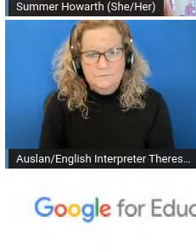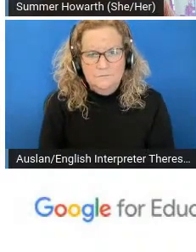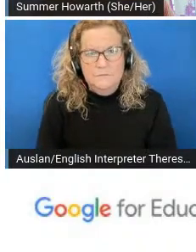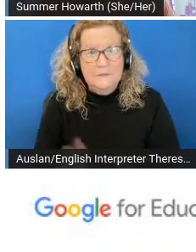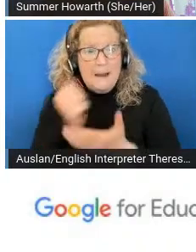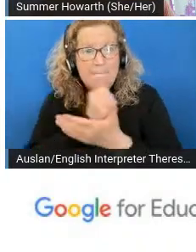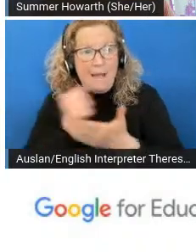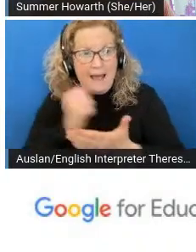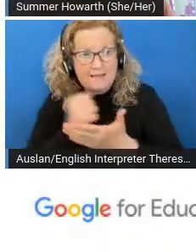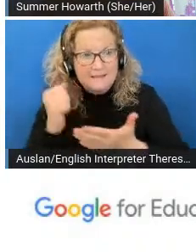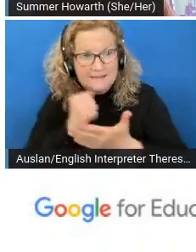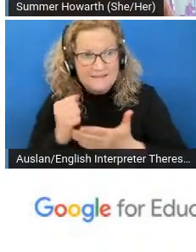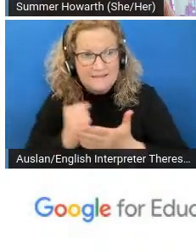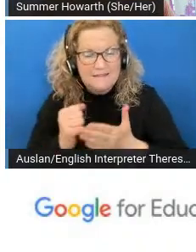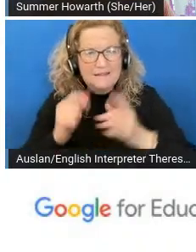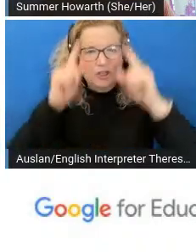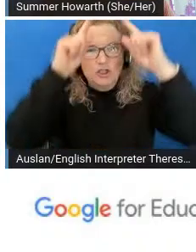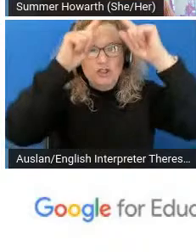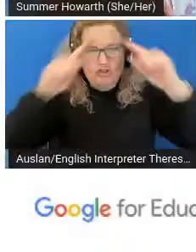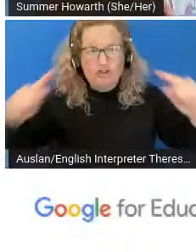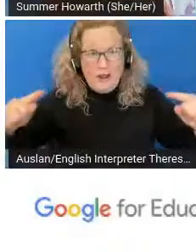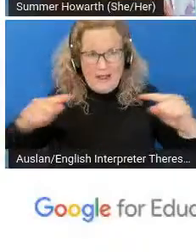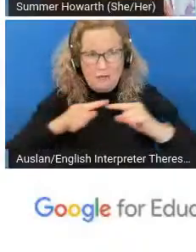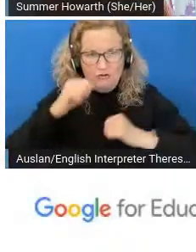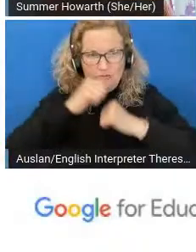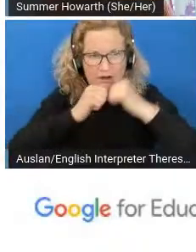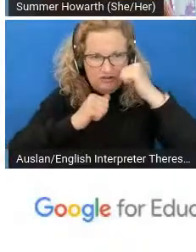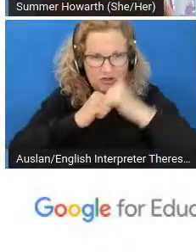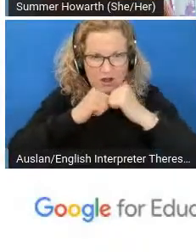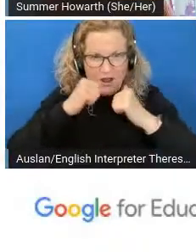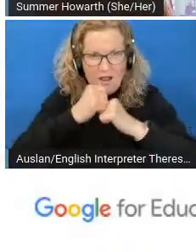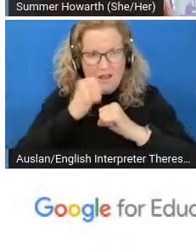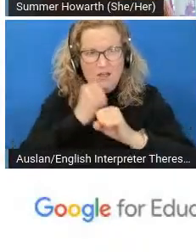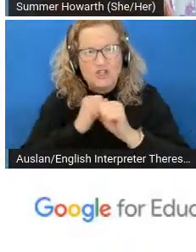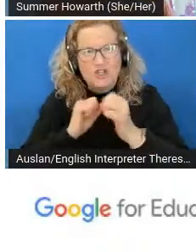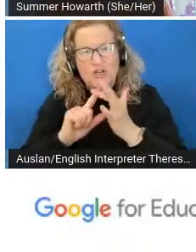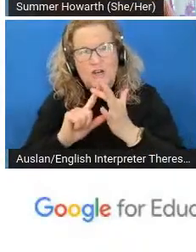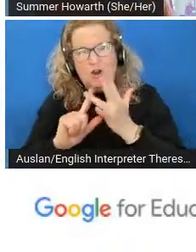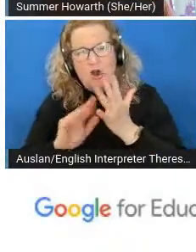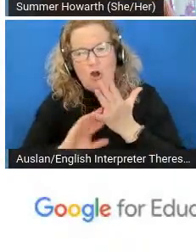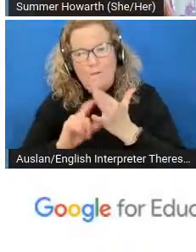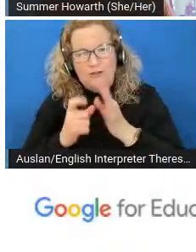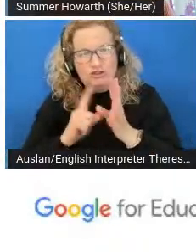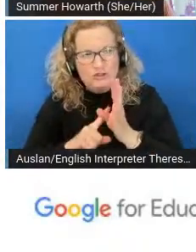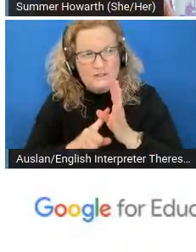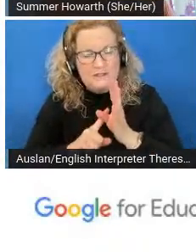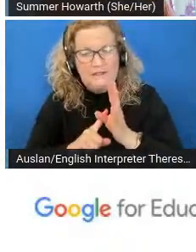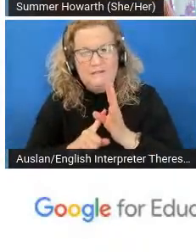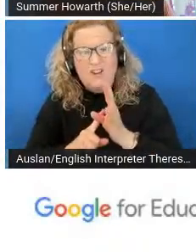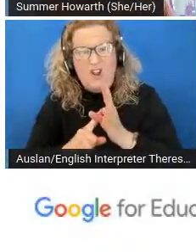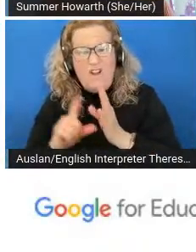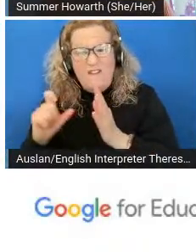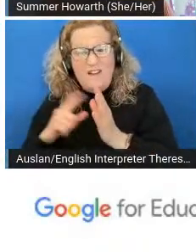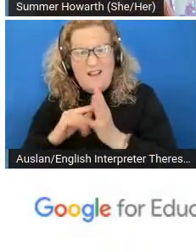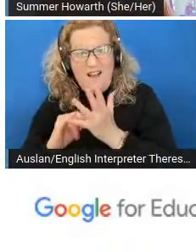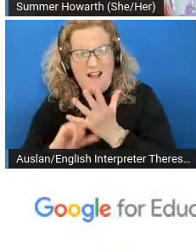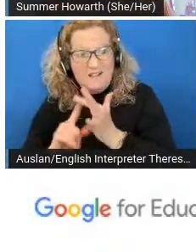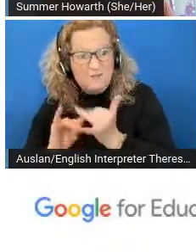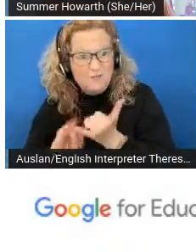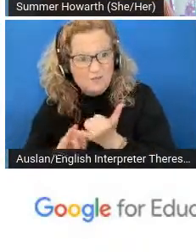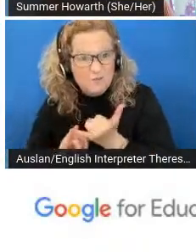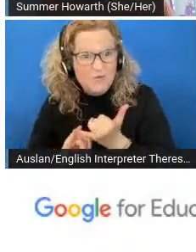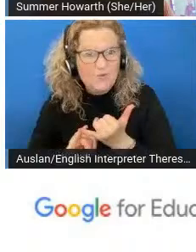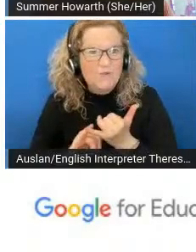triangular structures, geometry of sustainable architecture, the geometry of castles. You can actually go and have a look, poetry around